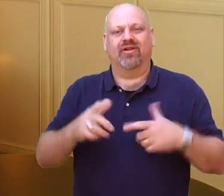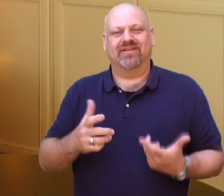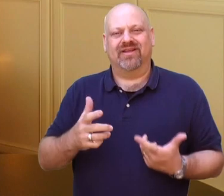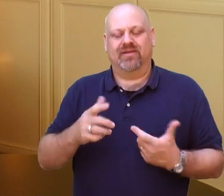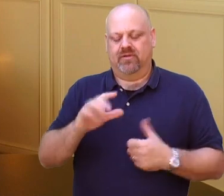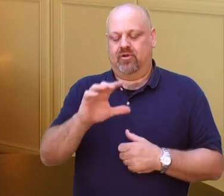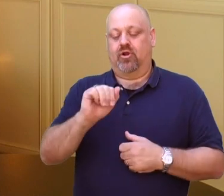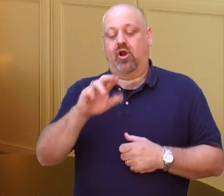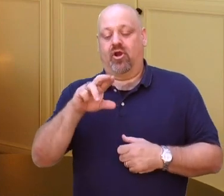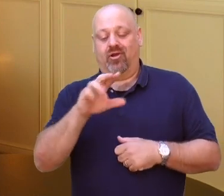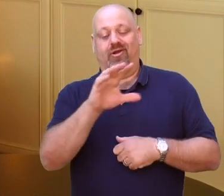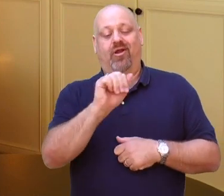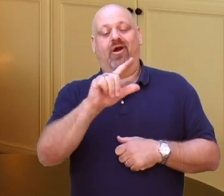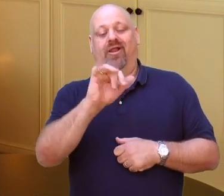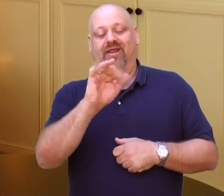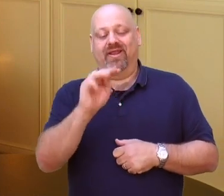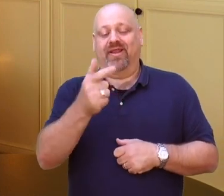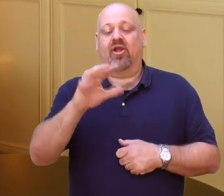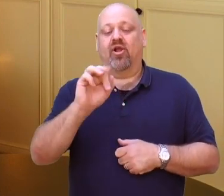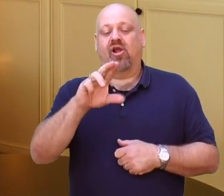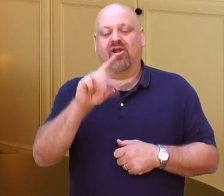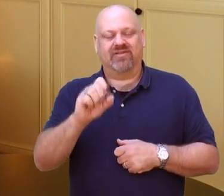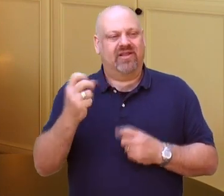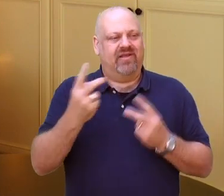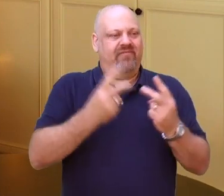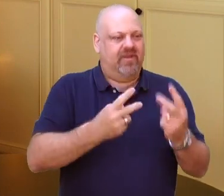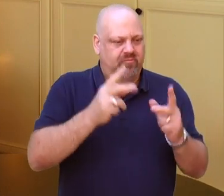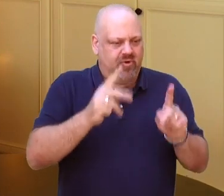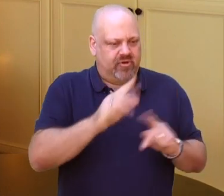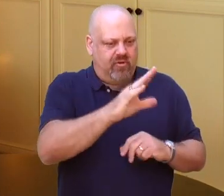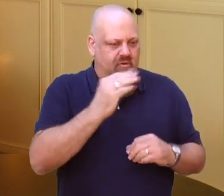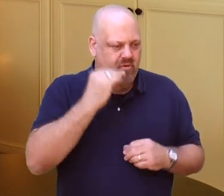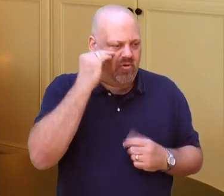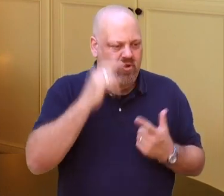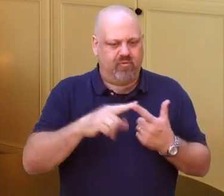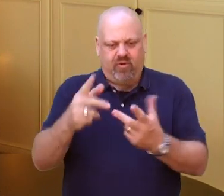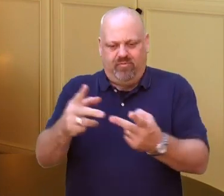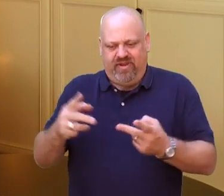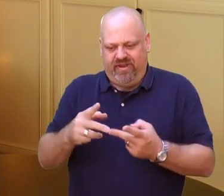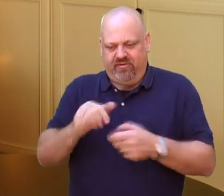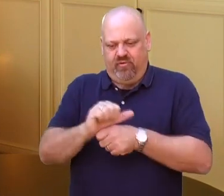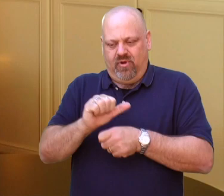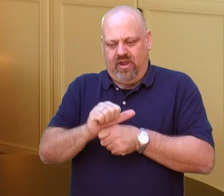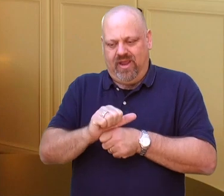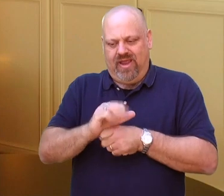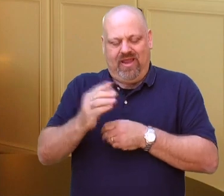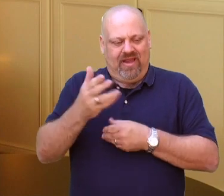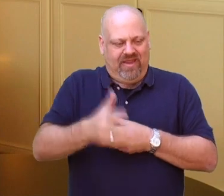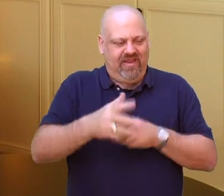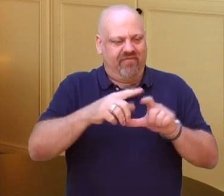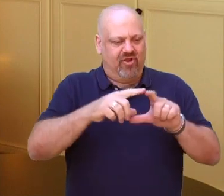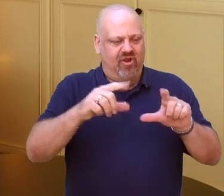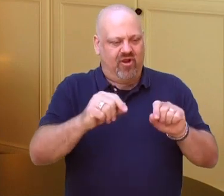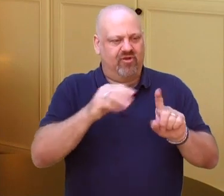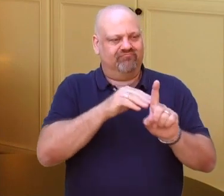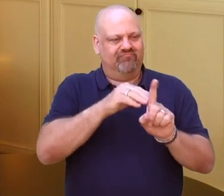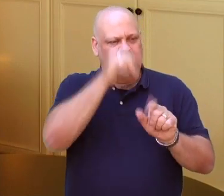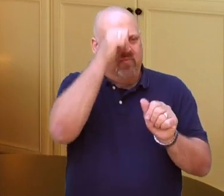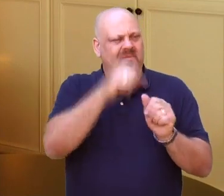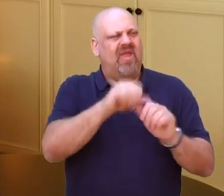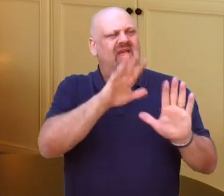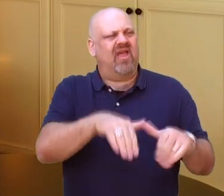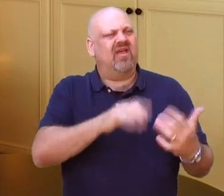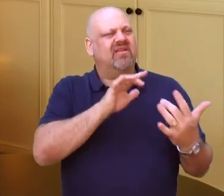visit someone's home or place of work, and they would leave that card as a reminder, hey, let's get in touch again. Those